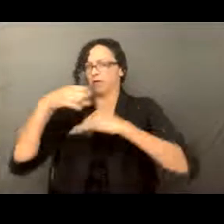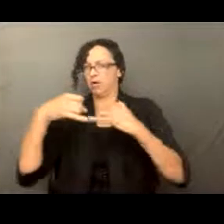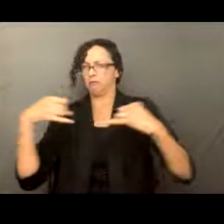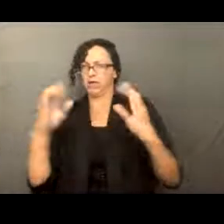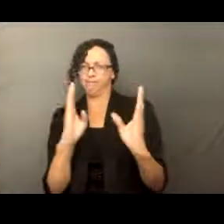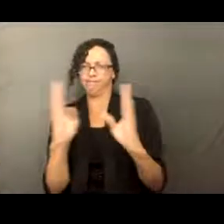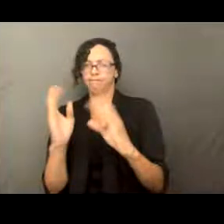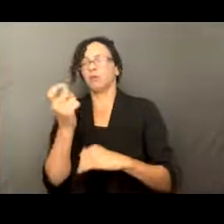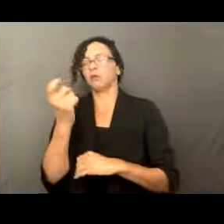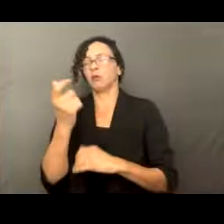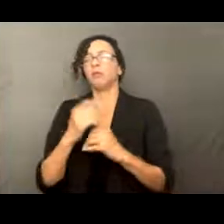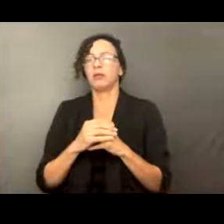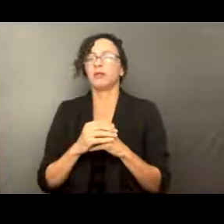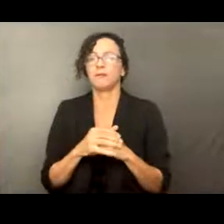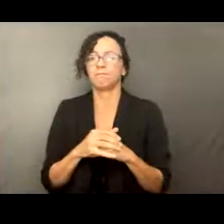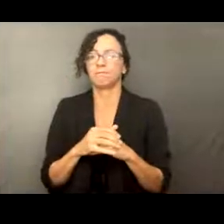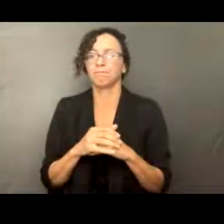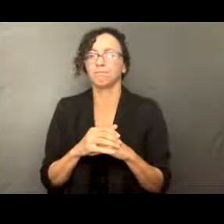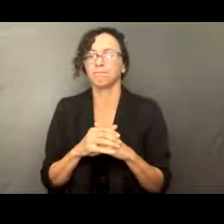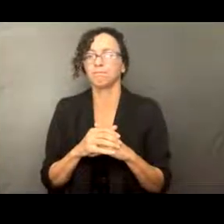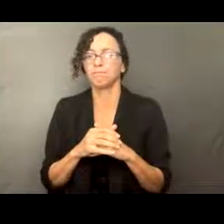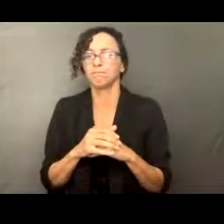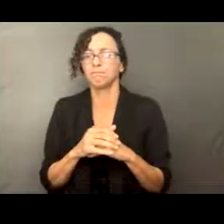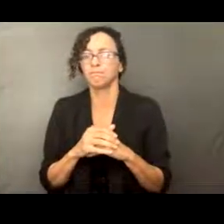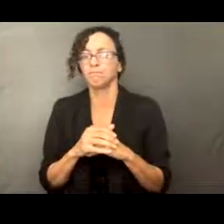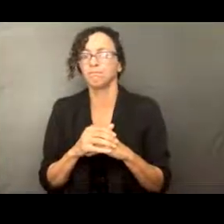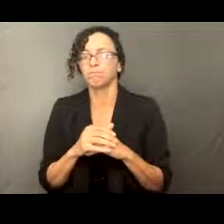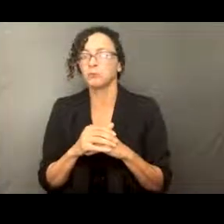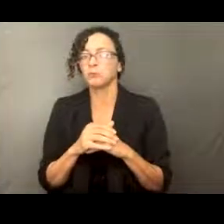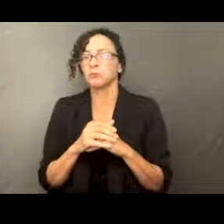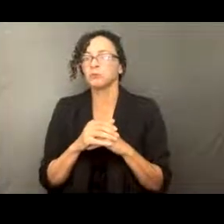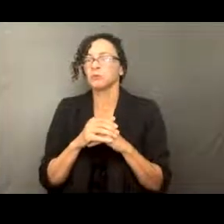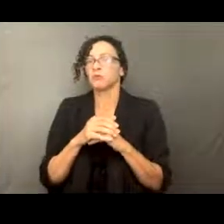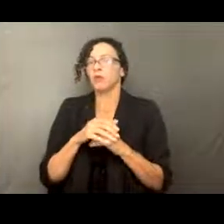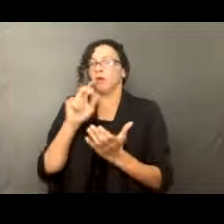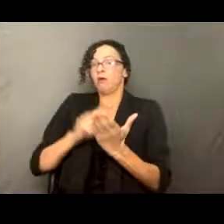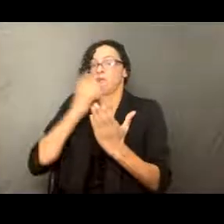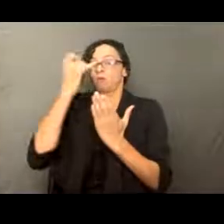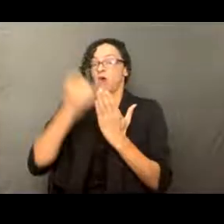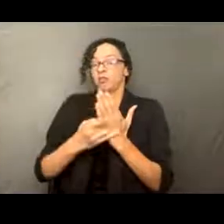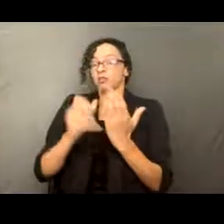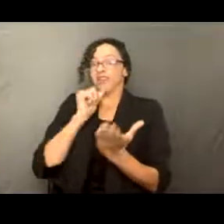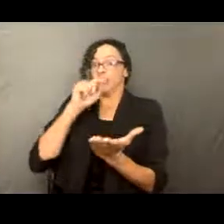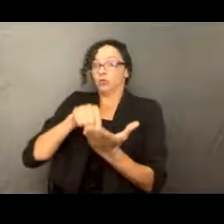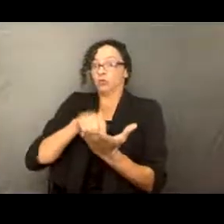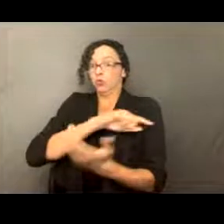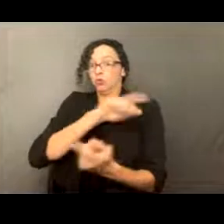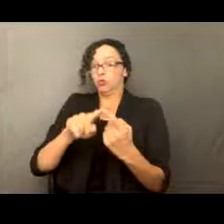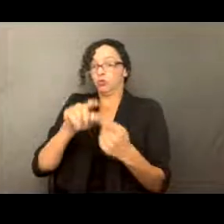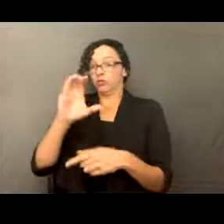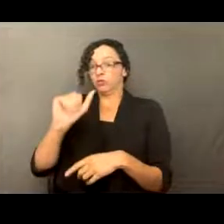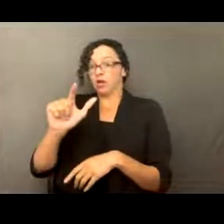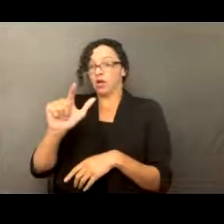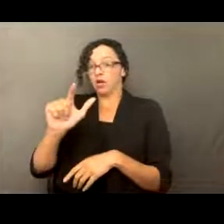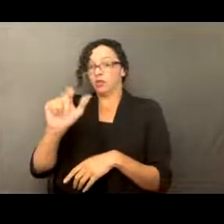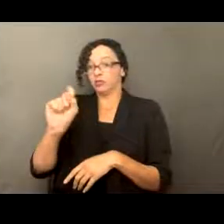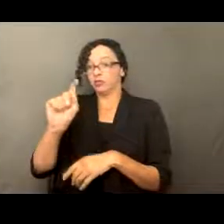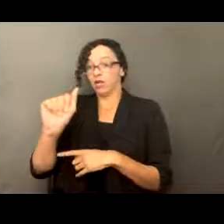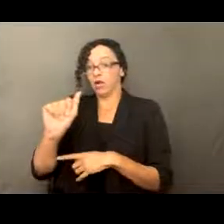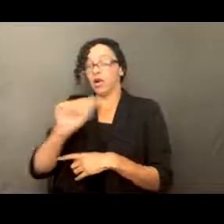So the projects are not due back to CalSTA January 13th of